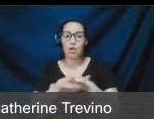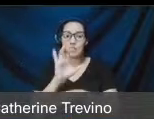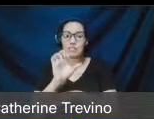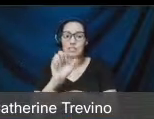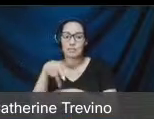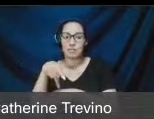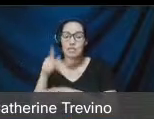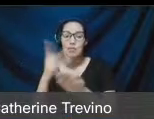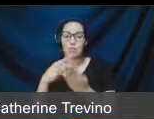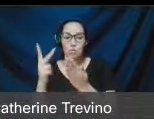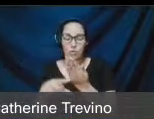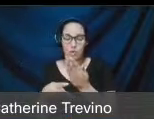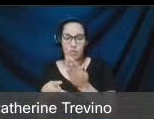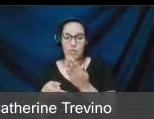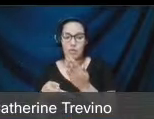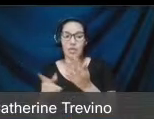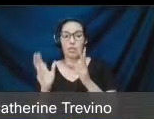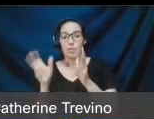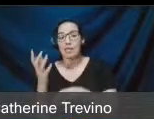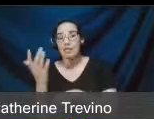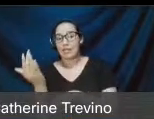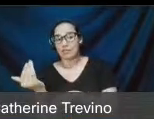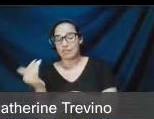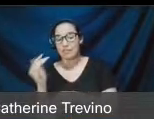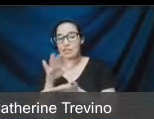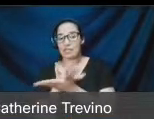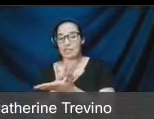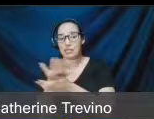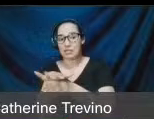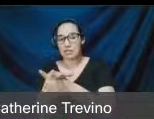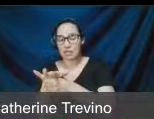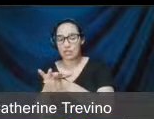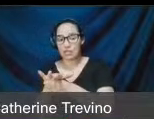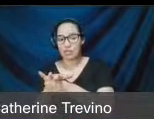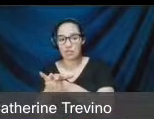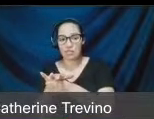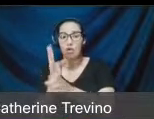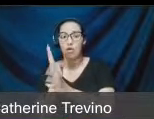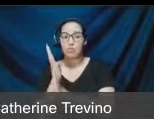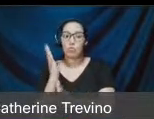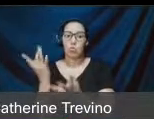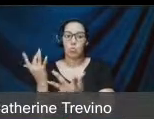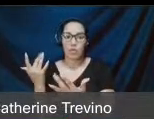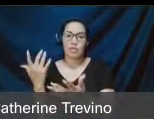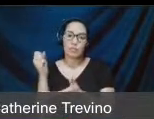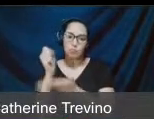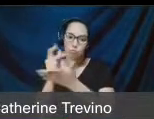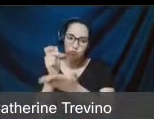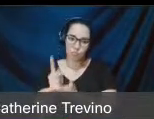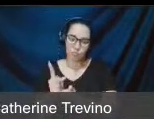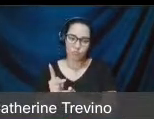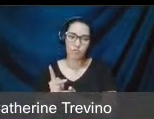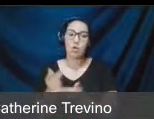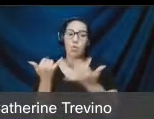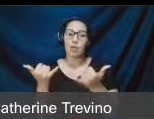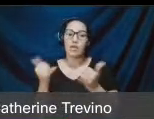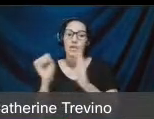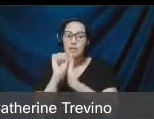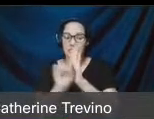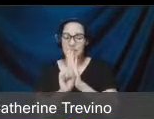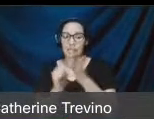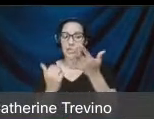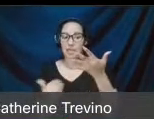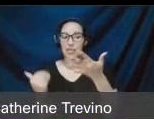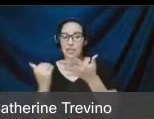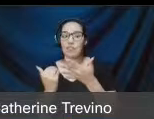The remaining 15 sites are in the line for approval. Currently at the state level, it is